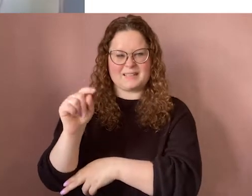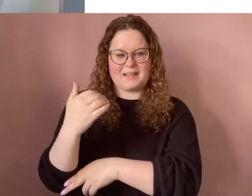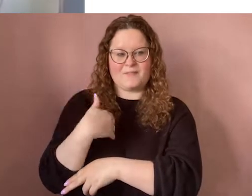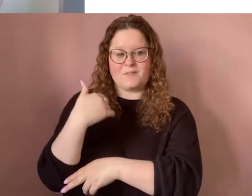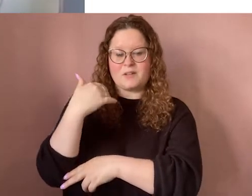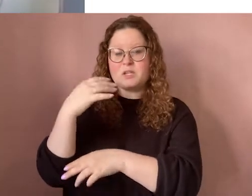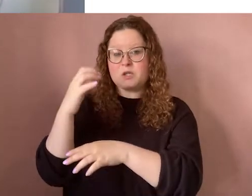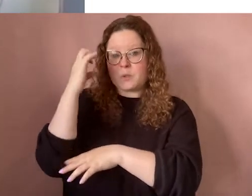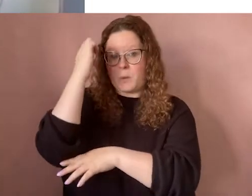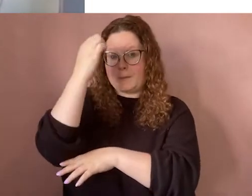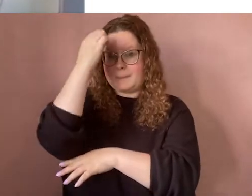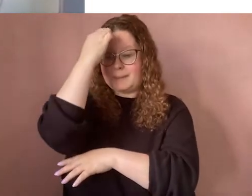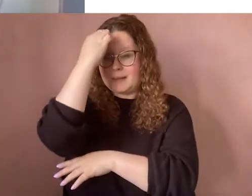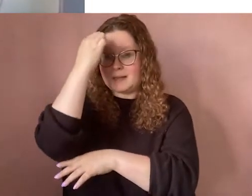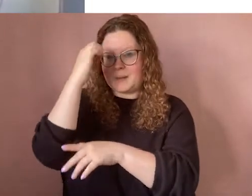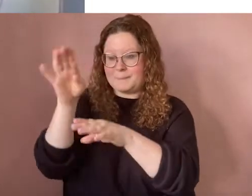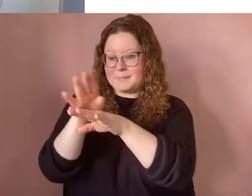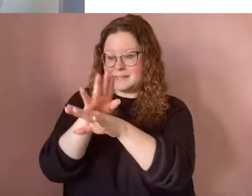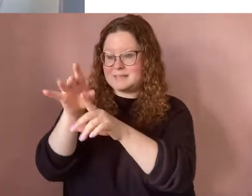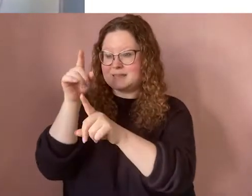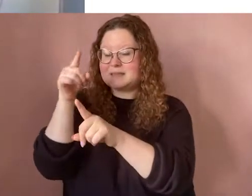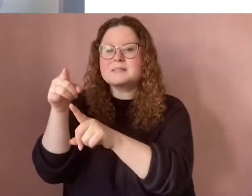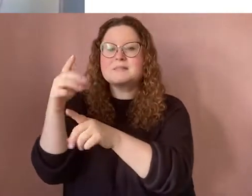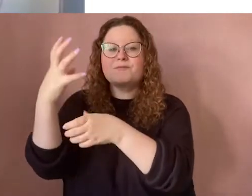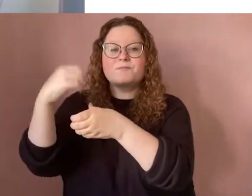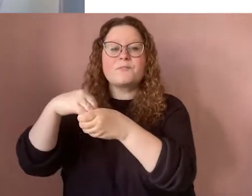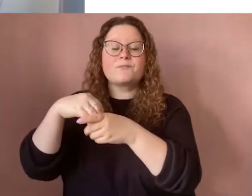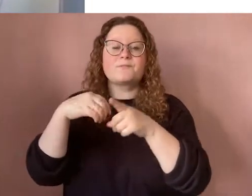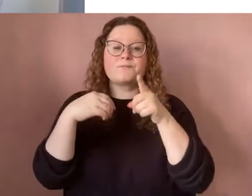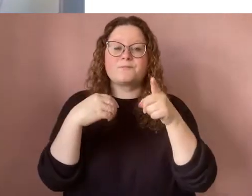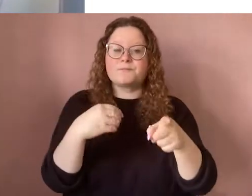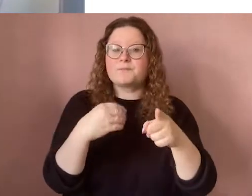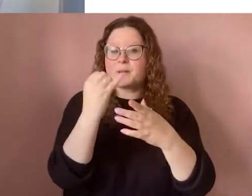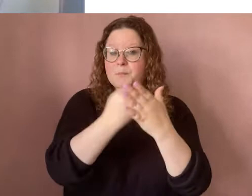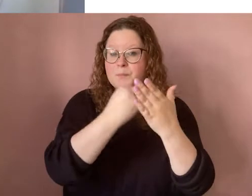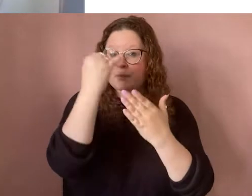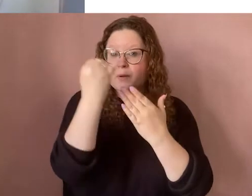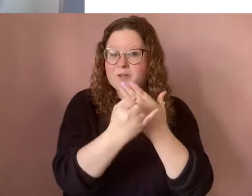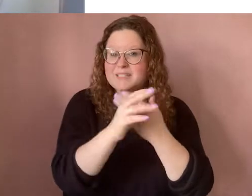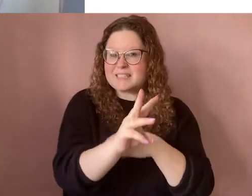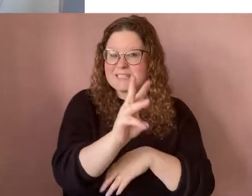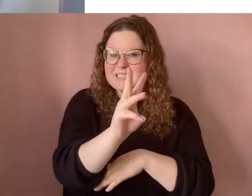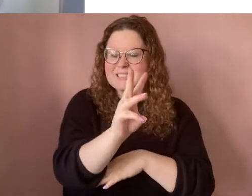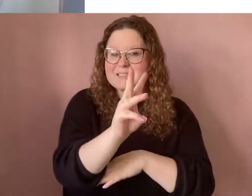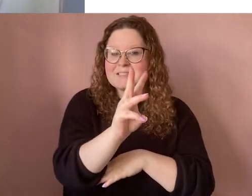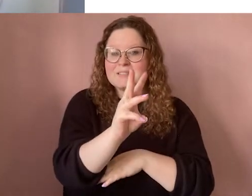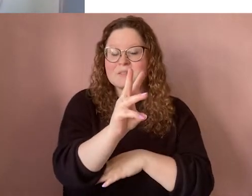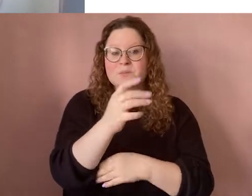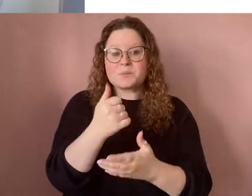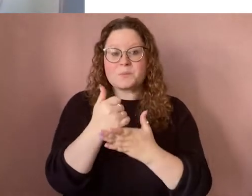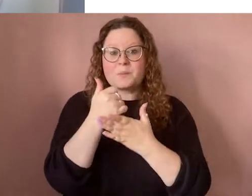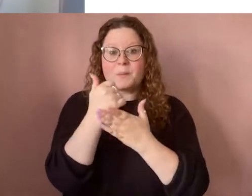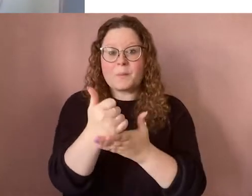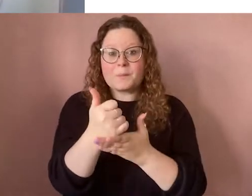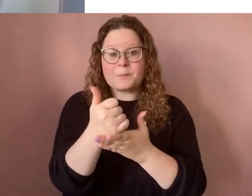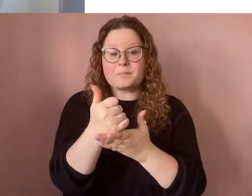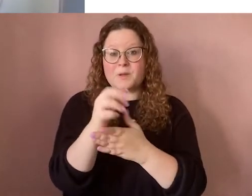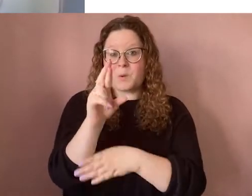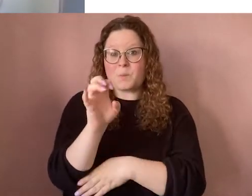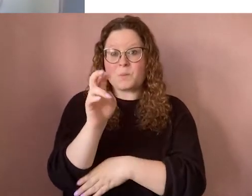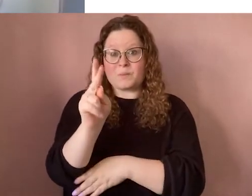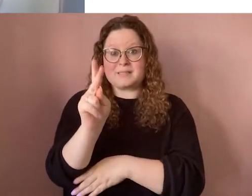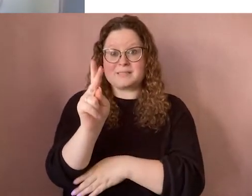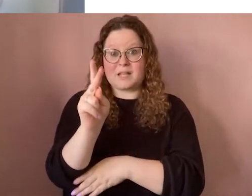and 6 pilot projects to test management practices aimed at reducing risk and disablement associated with chronic